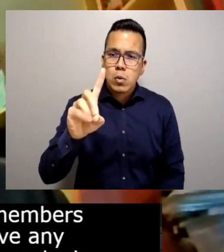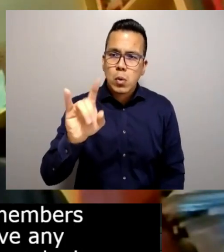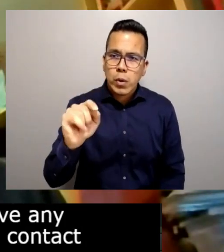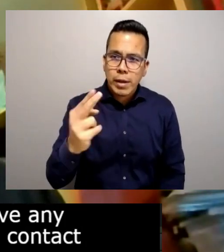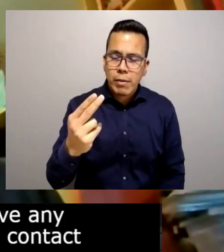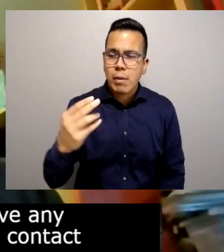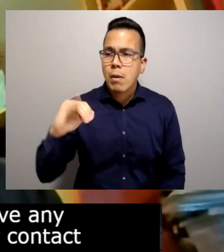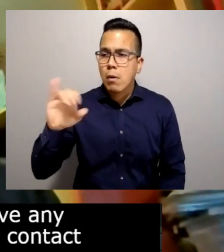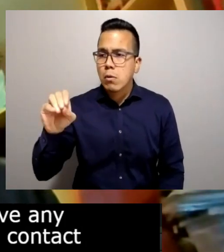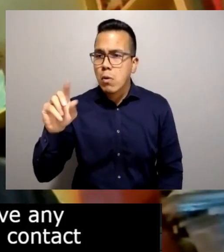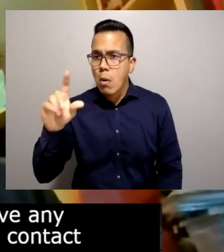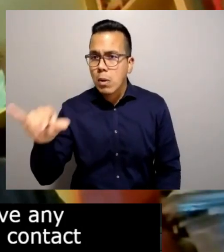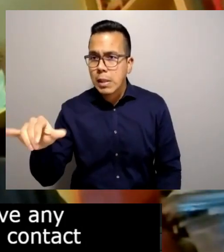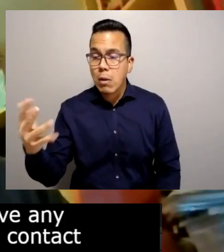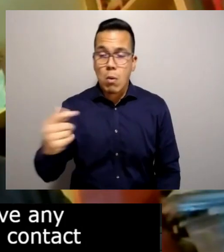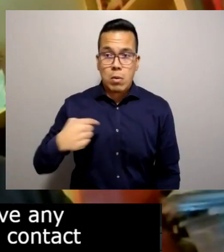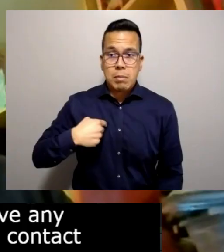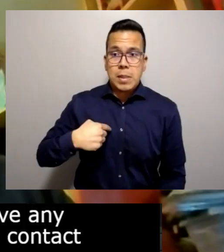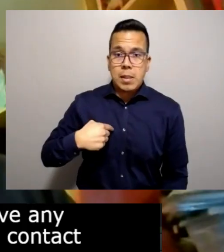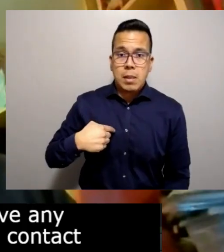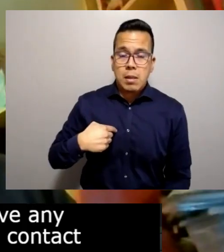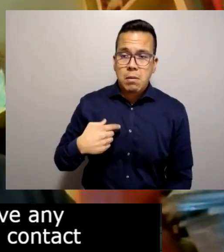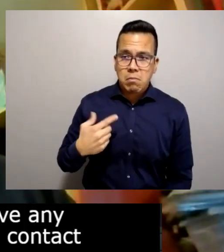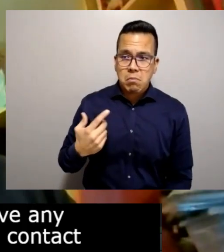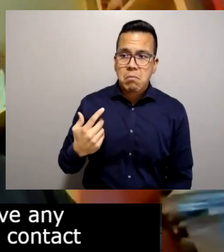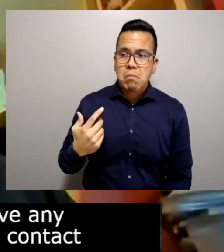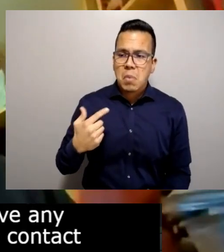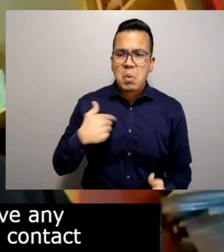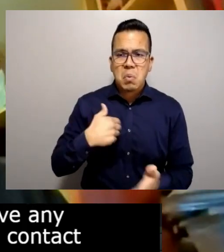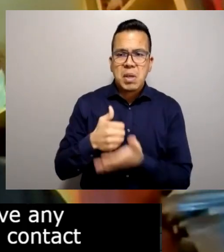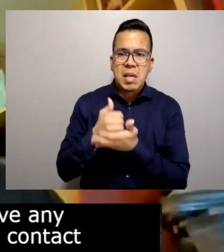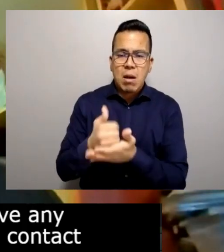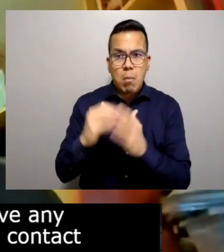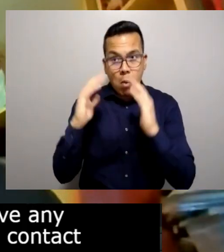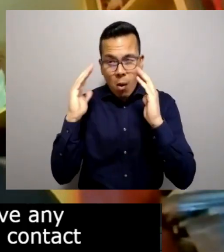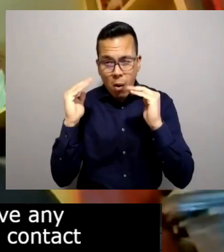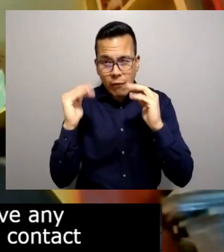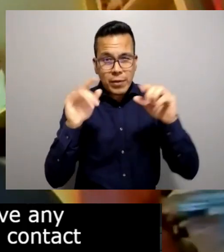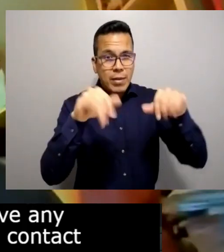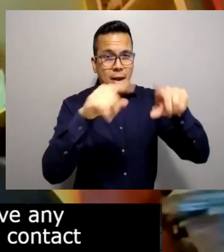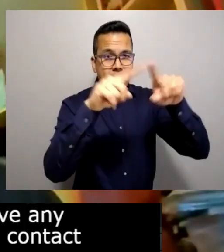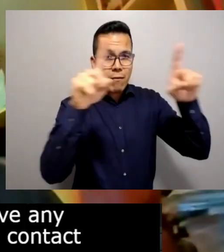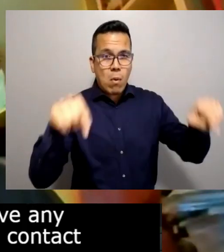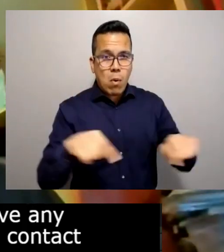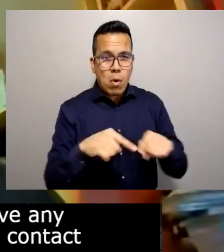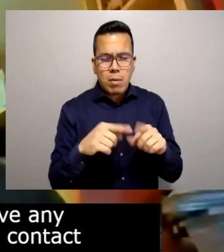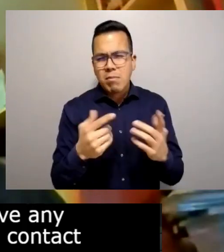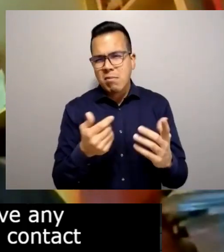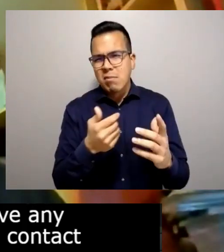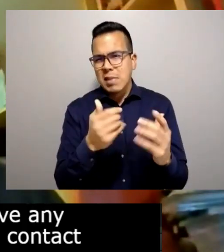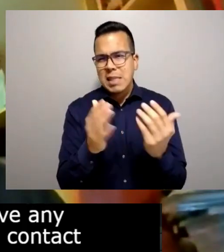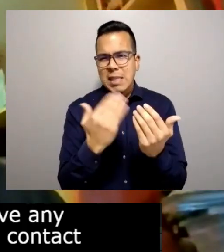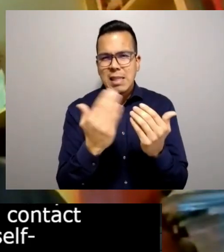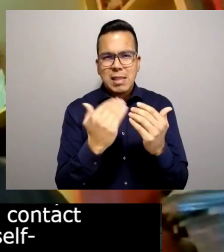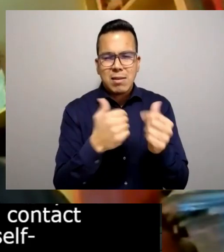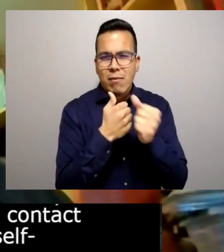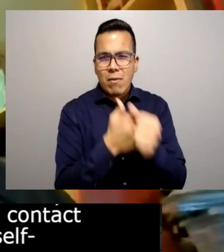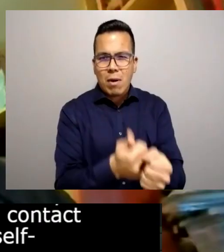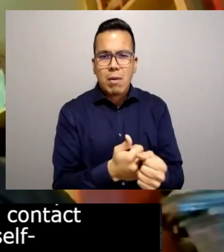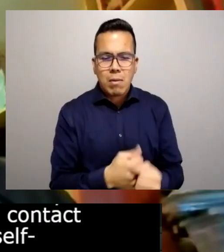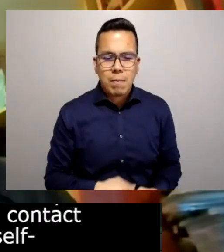myself about that. Hopefully it is self-explanatory. Because we have a questionnaire, there's a little